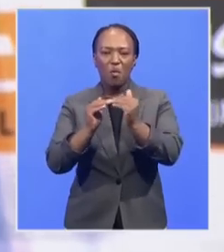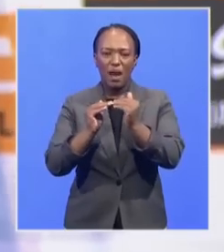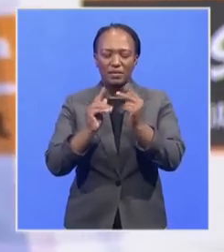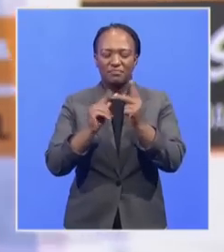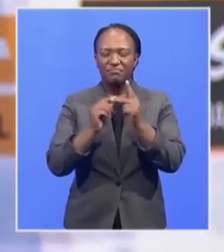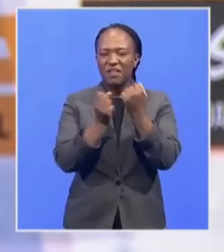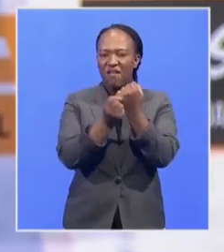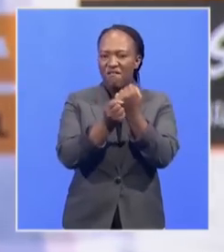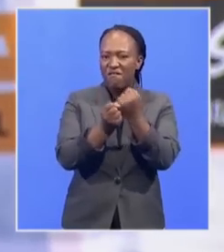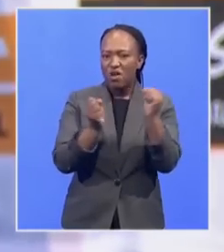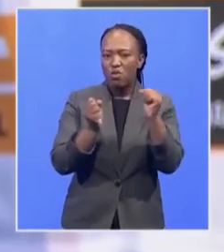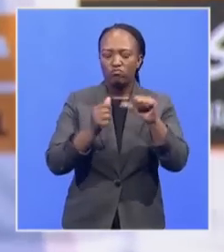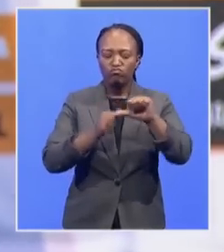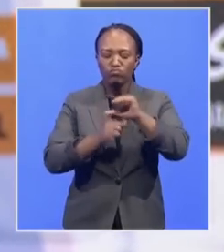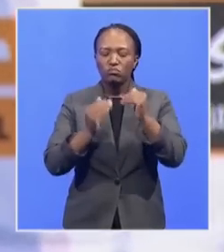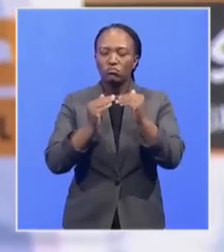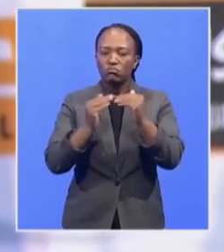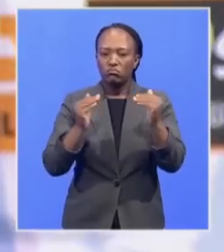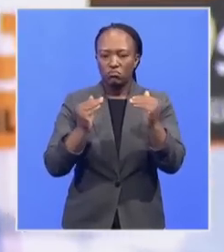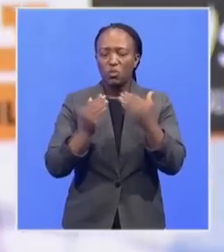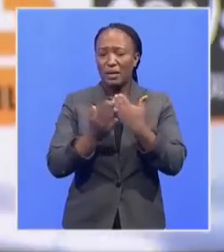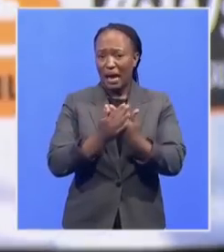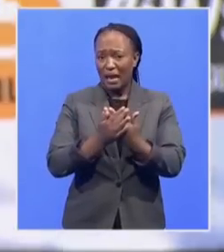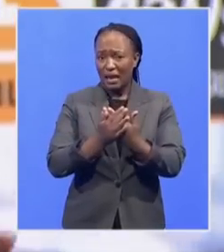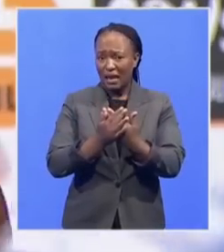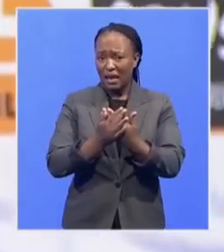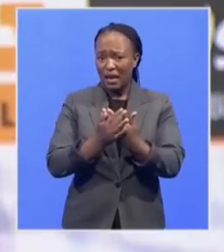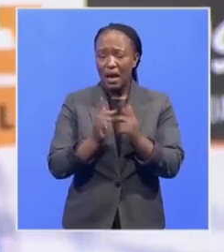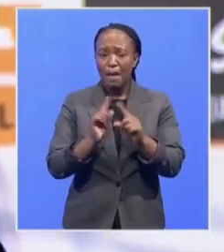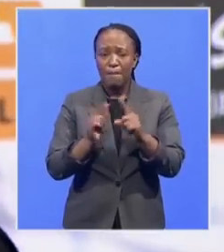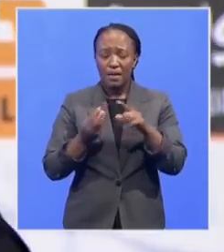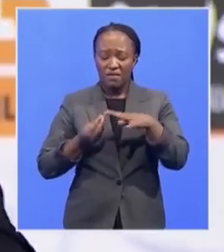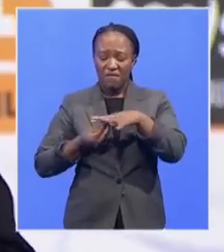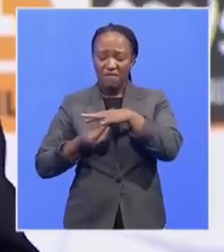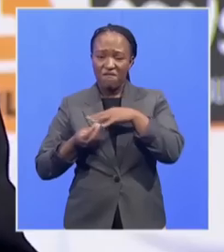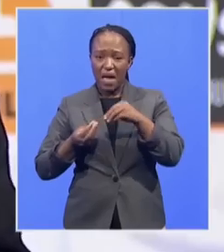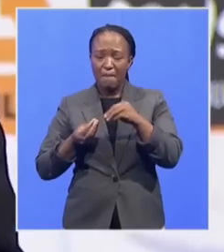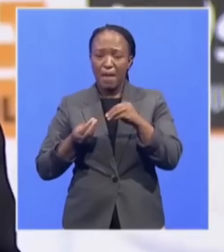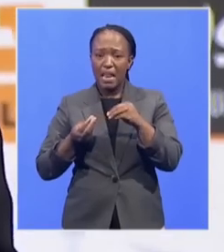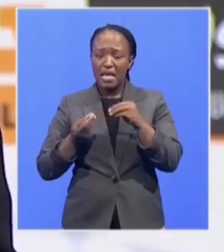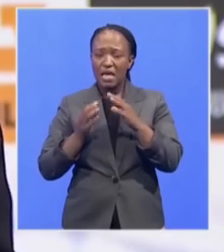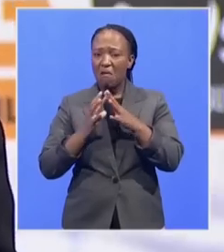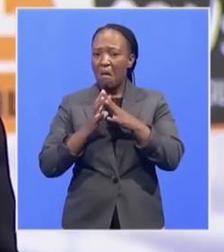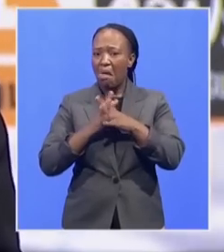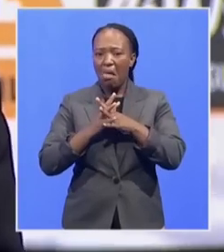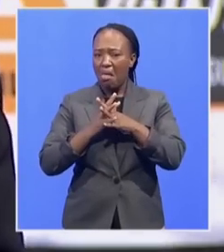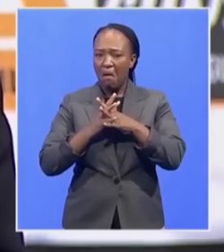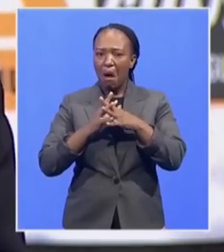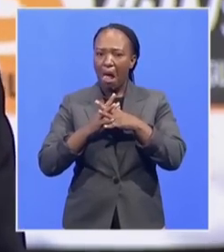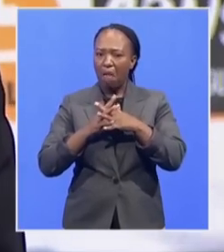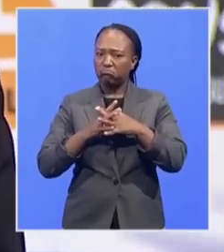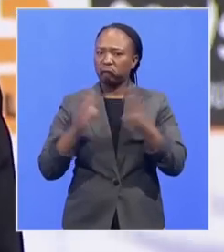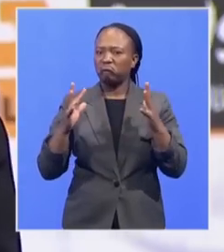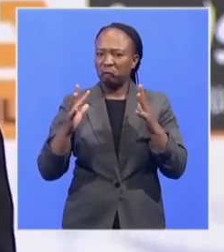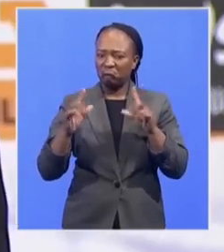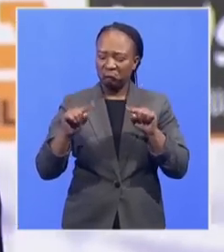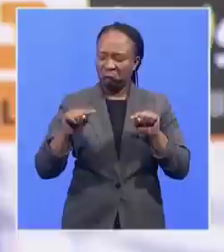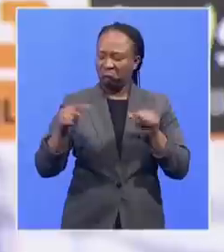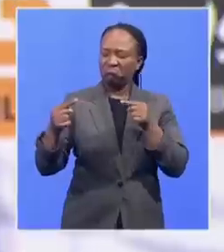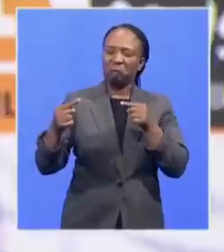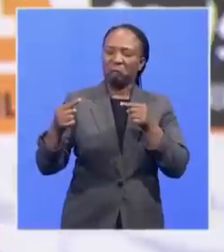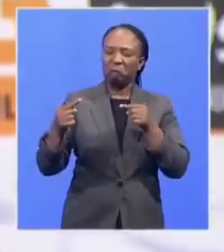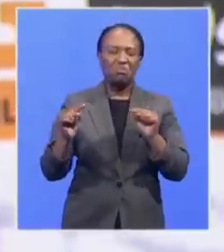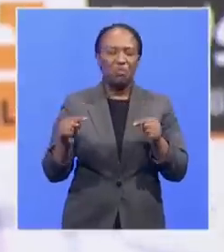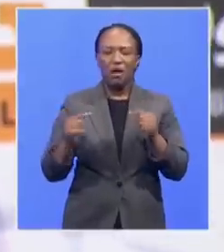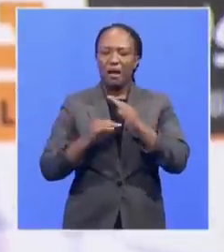all. If we are a family that turns on itself, let us focus